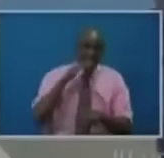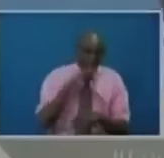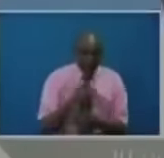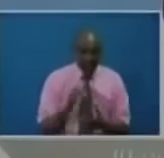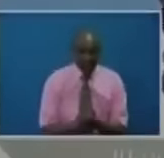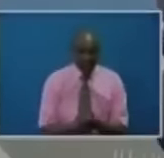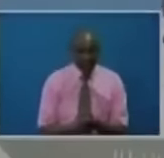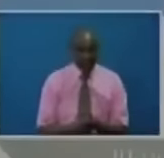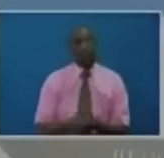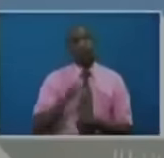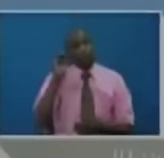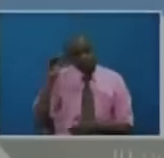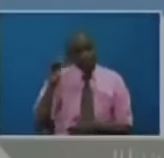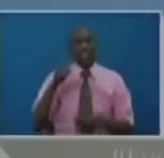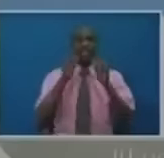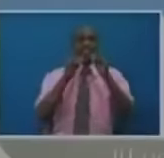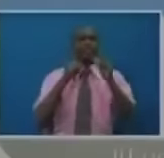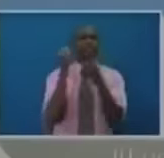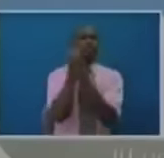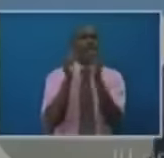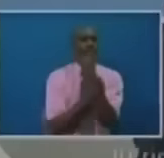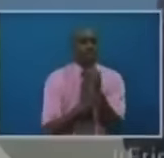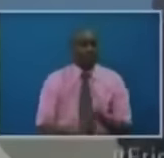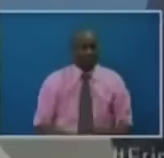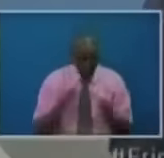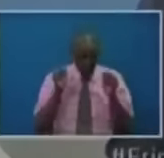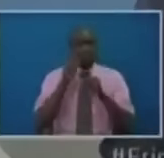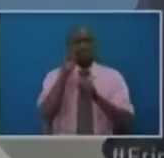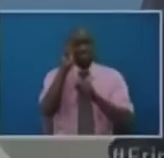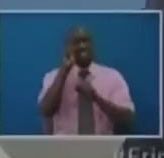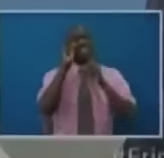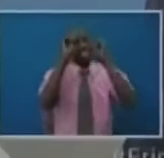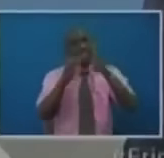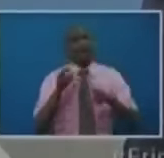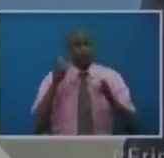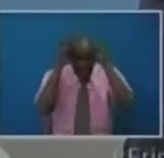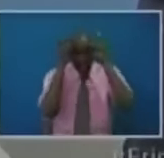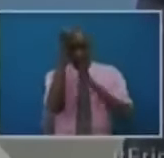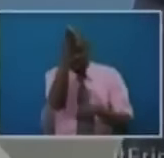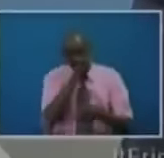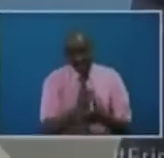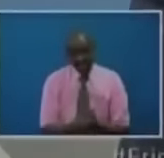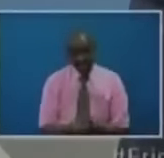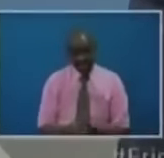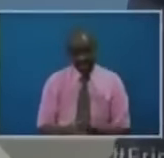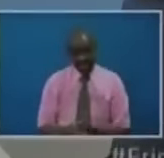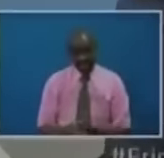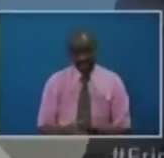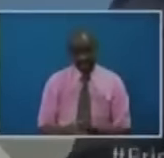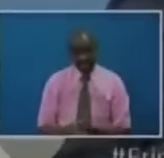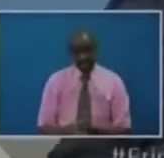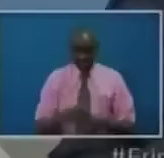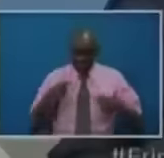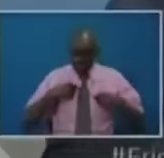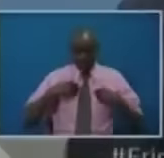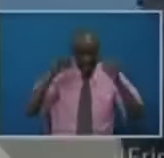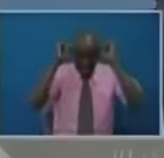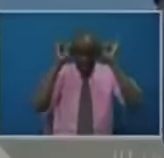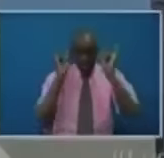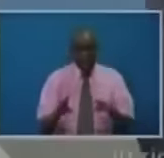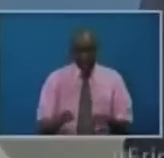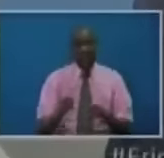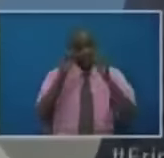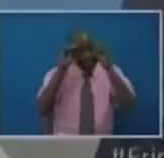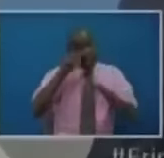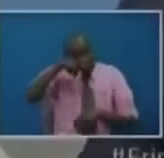morning, he is the one who is teaching me geography. Could I see a teacher or a demon in human form? Wow. So I'm not a cow. It is the teacher who